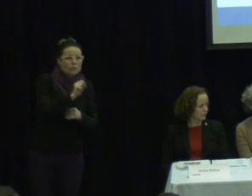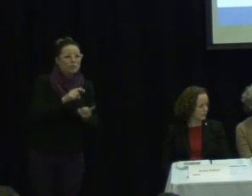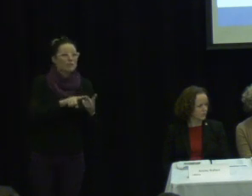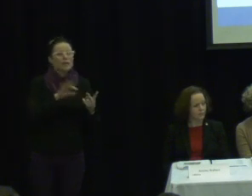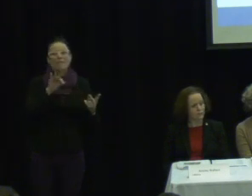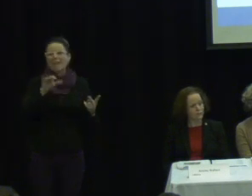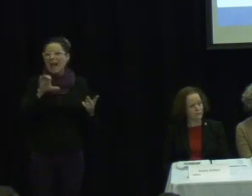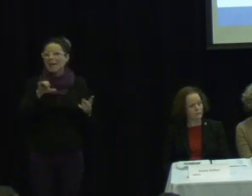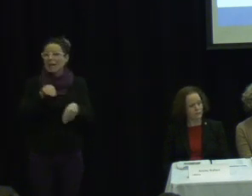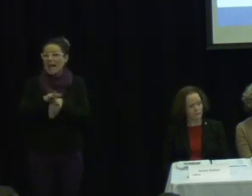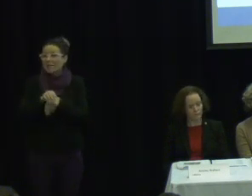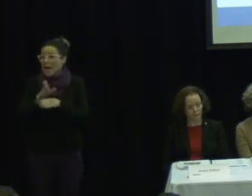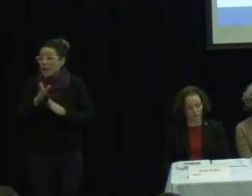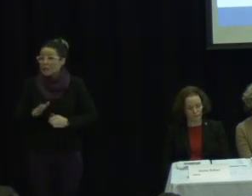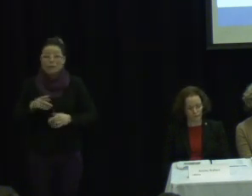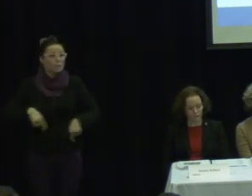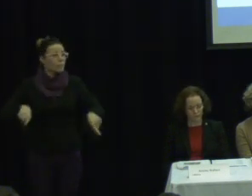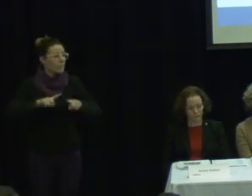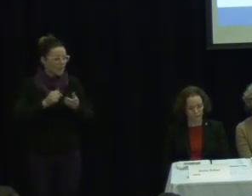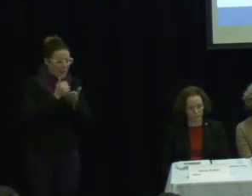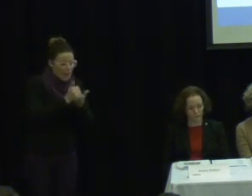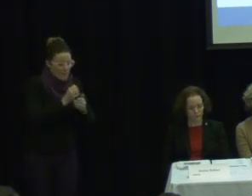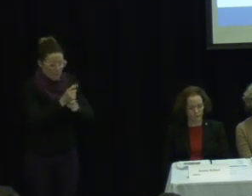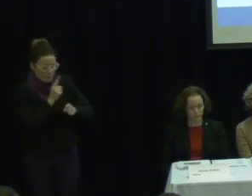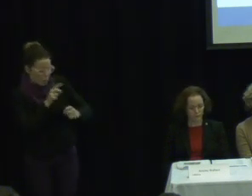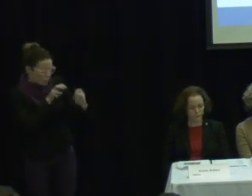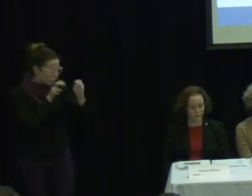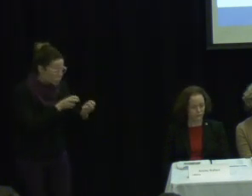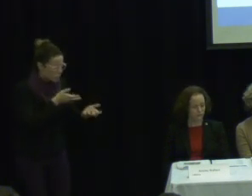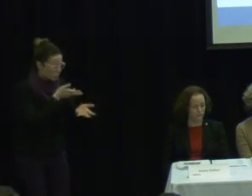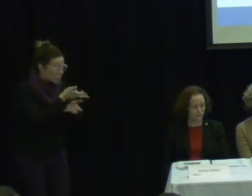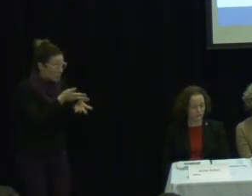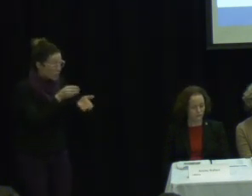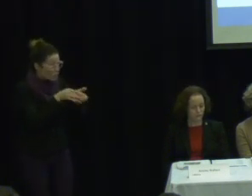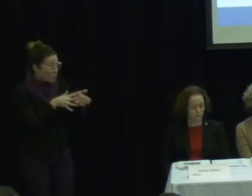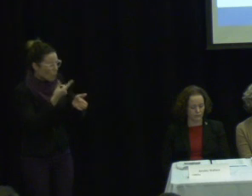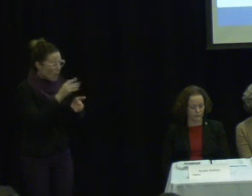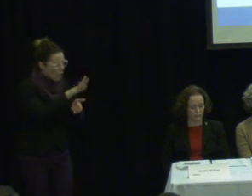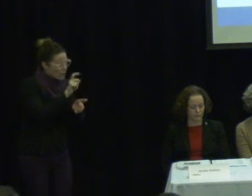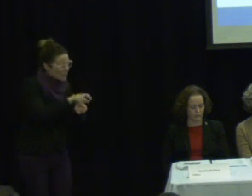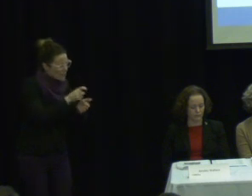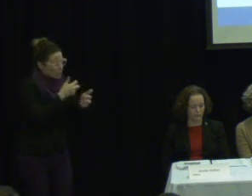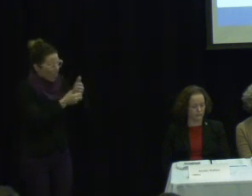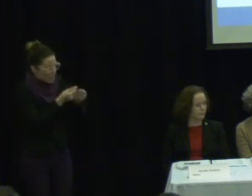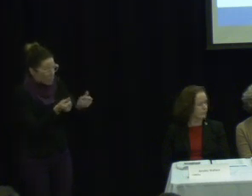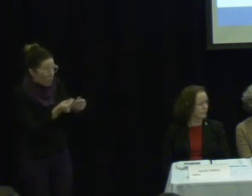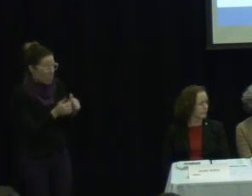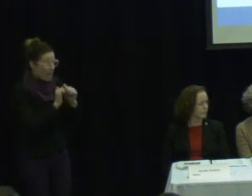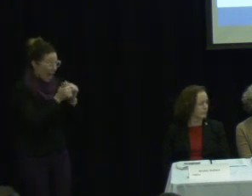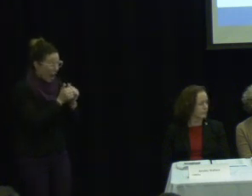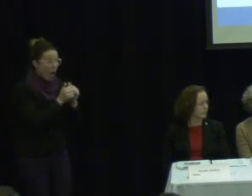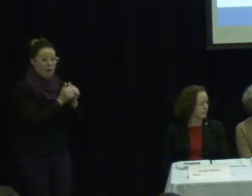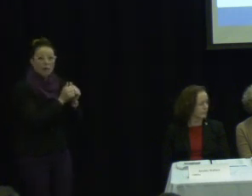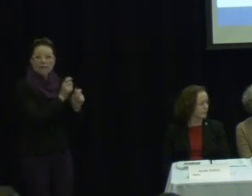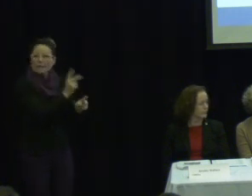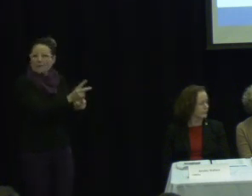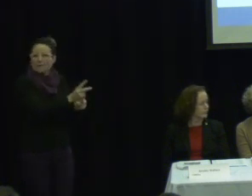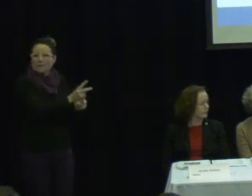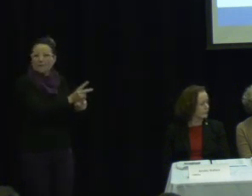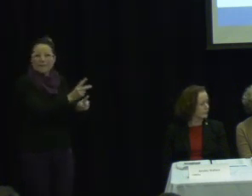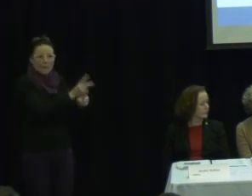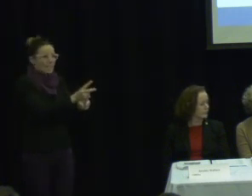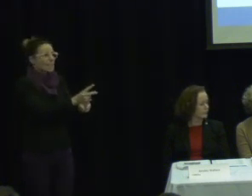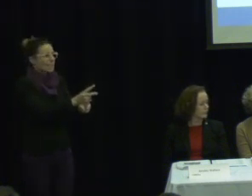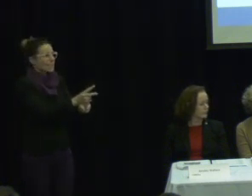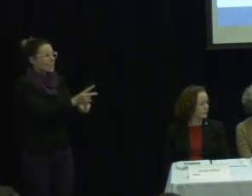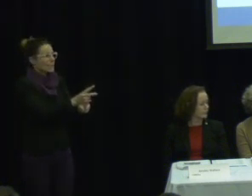advisors that have helped get students on the right path and have conversations and solve problems. my statement to our people, our staff